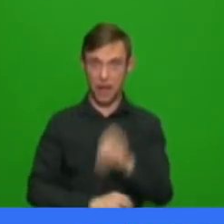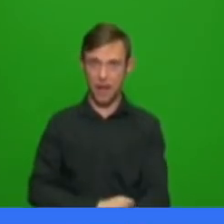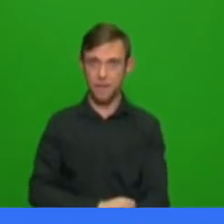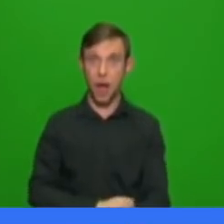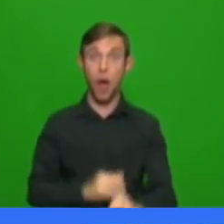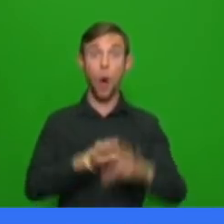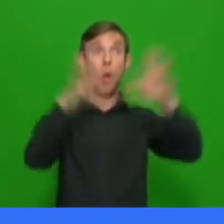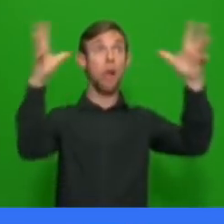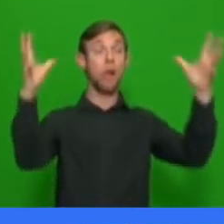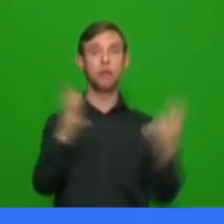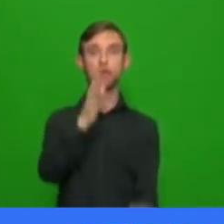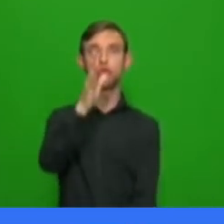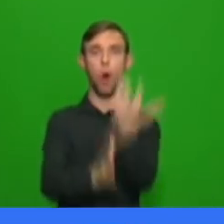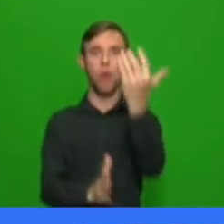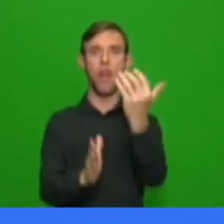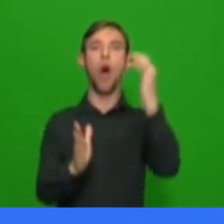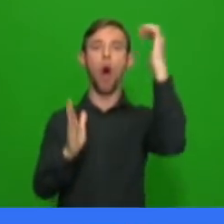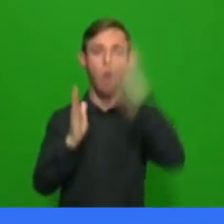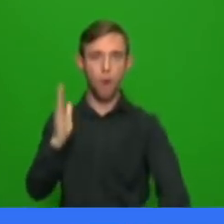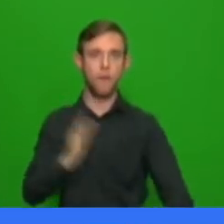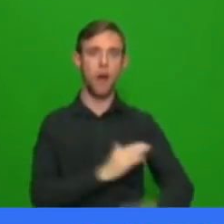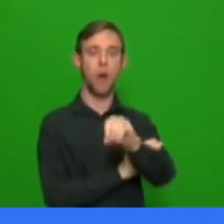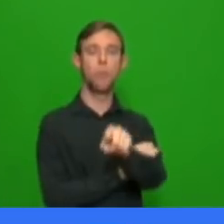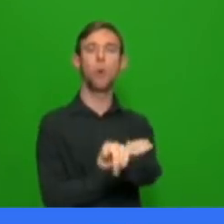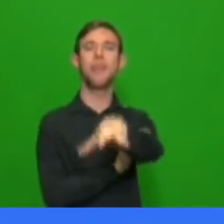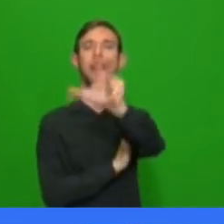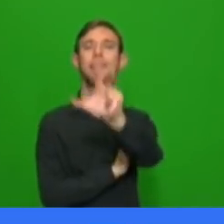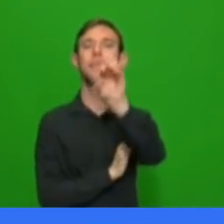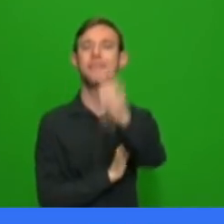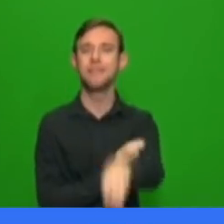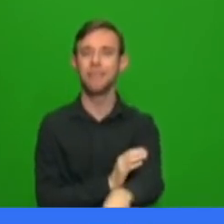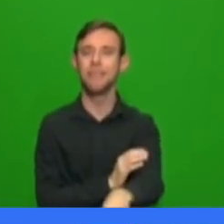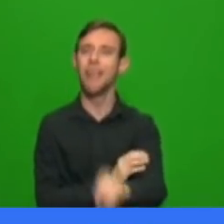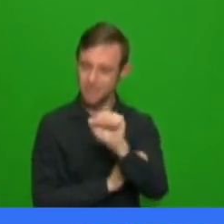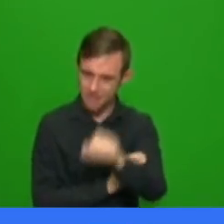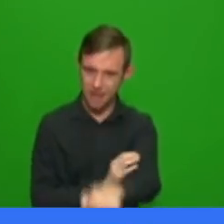0.8 percentage points from global growth.